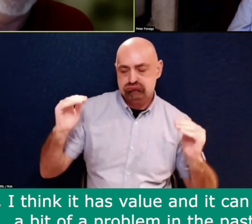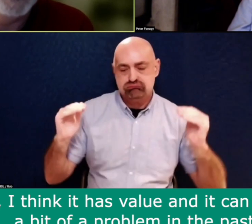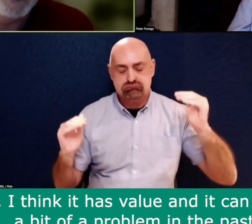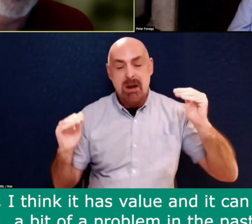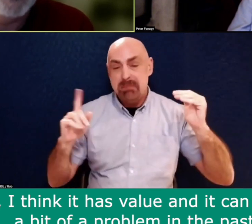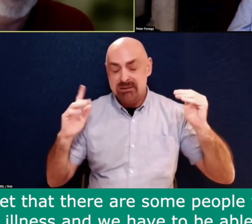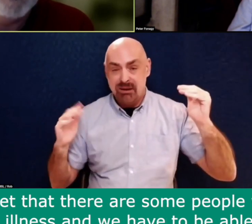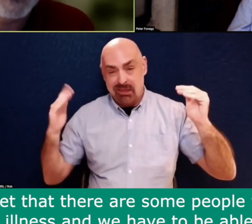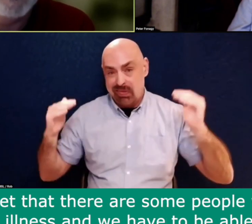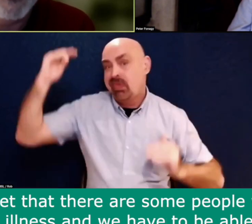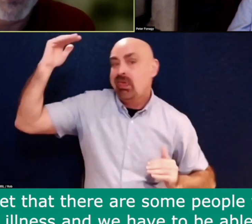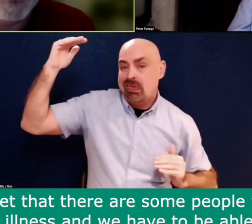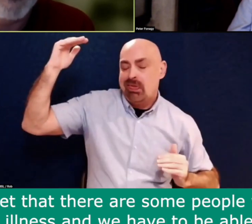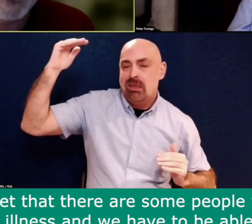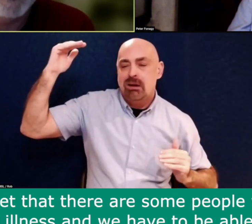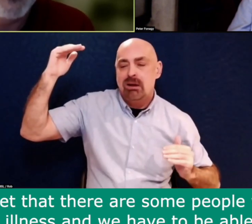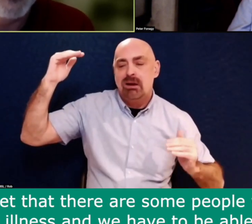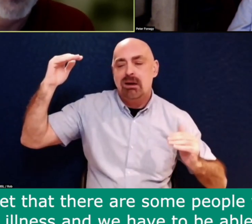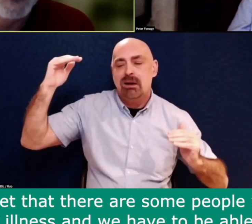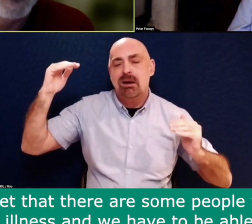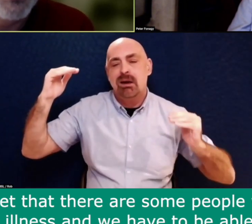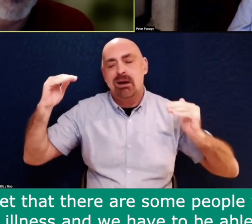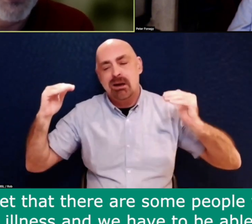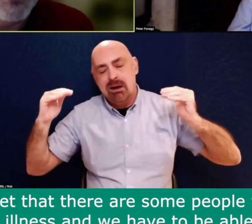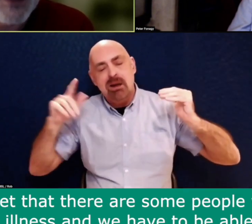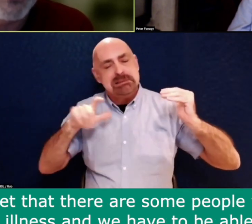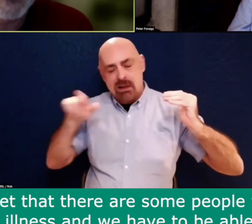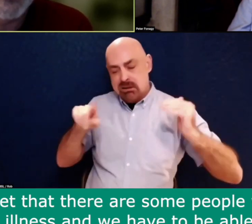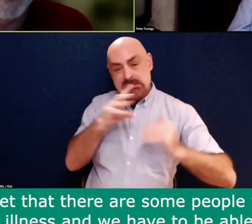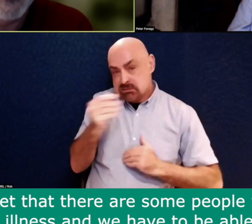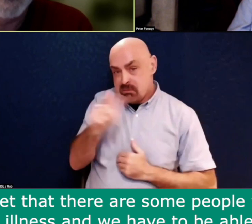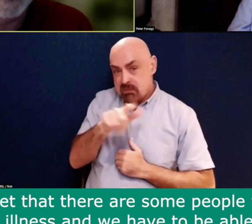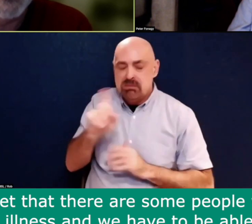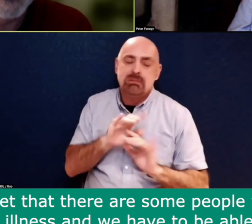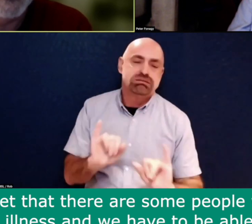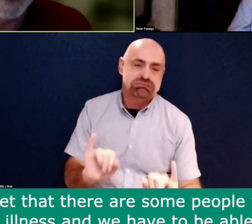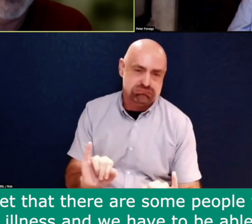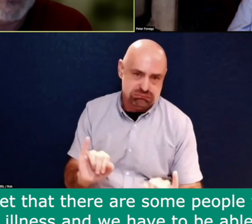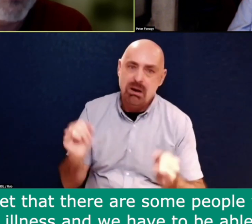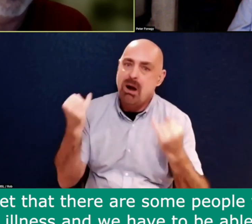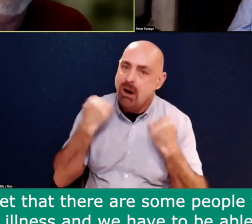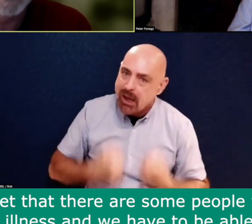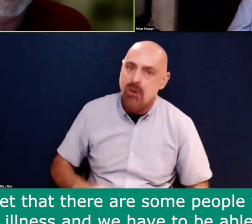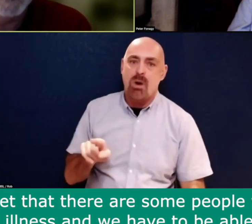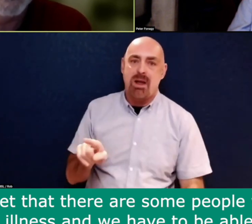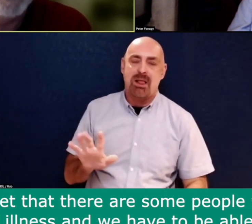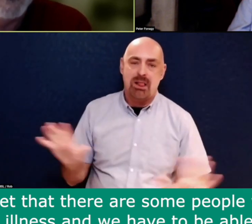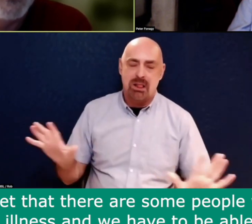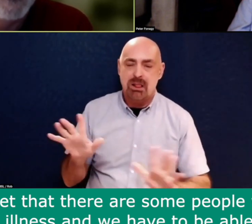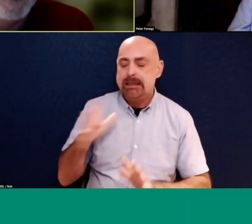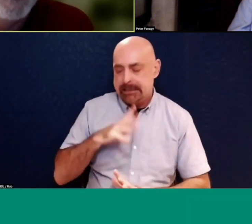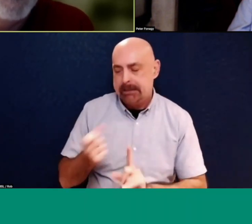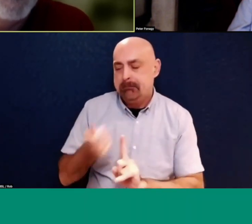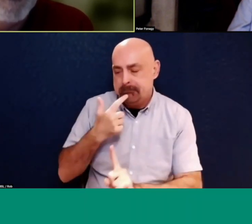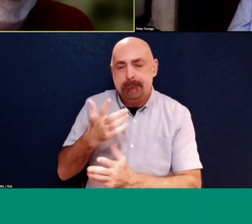bit of a problem in the past, but we mustn't forget that there are some people who are devastatingly affected by mental illness, and we have to be able to respond to them.